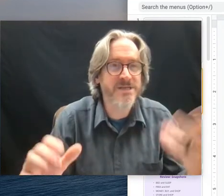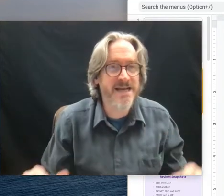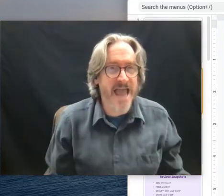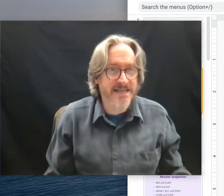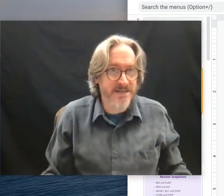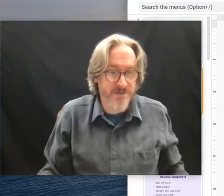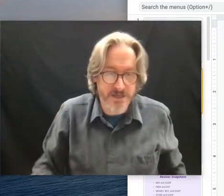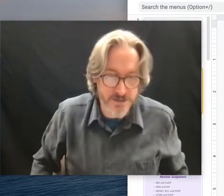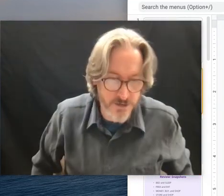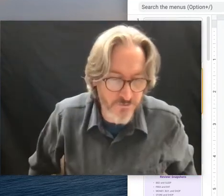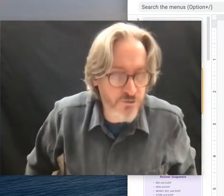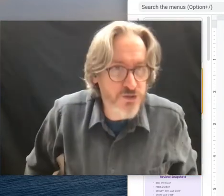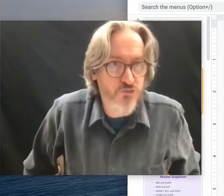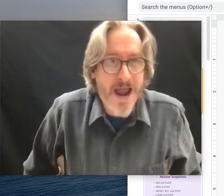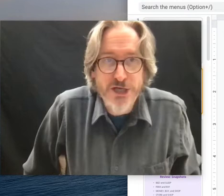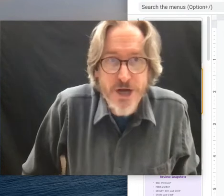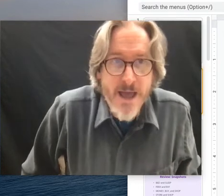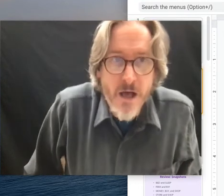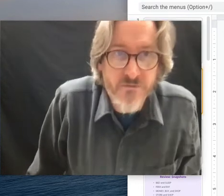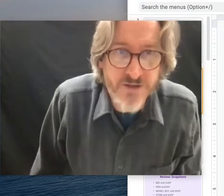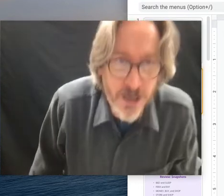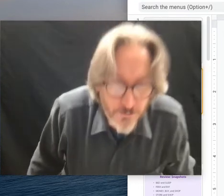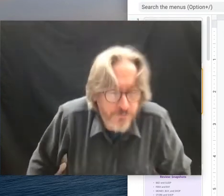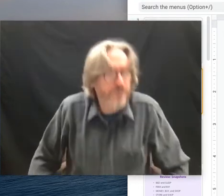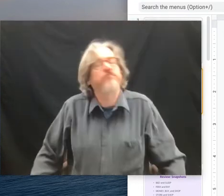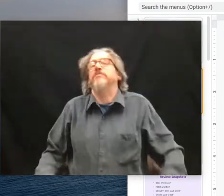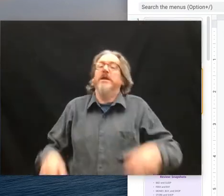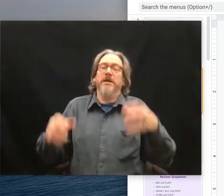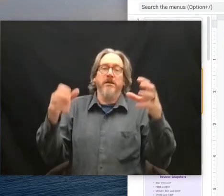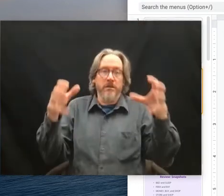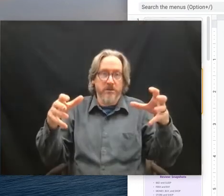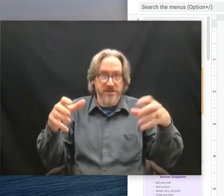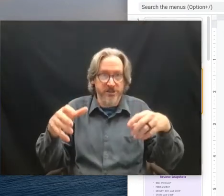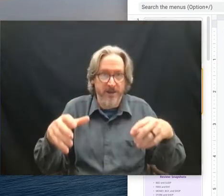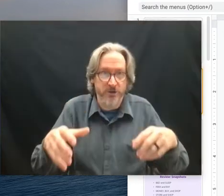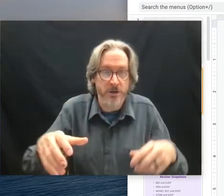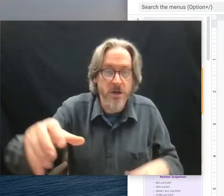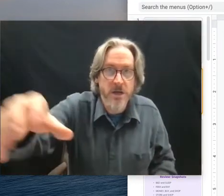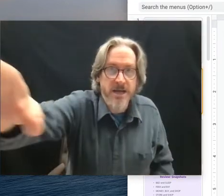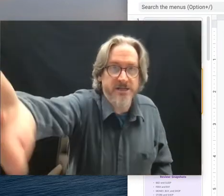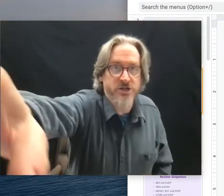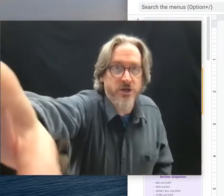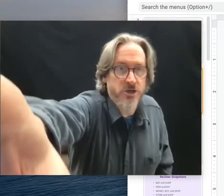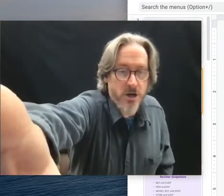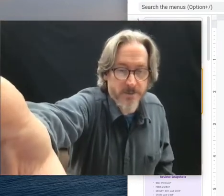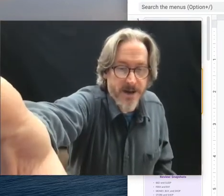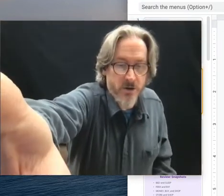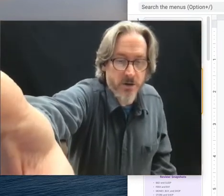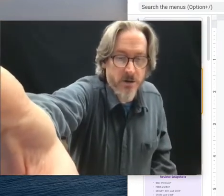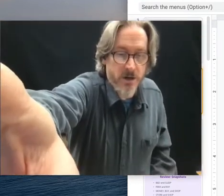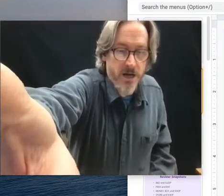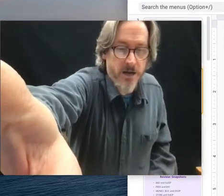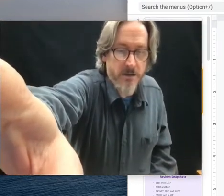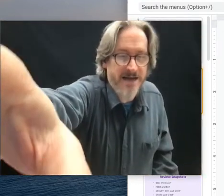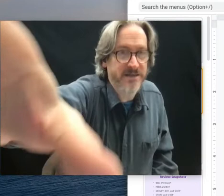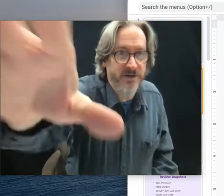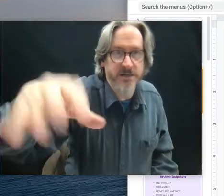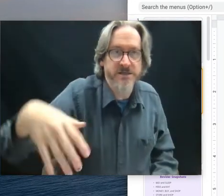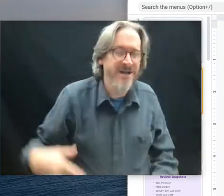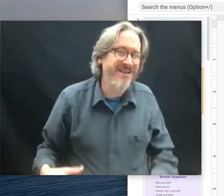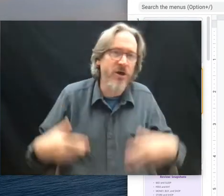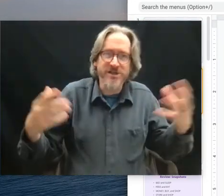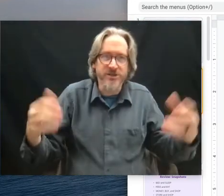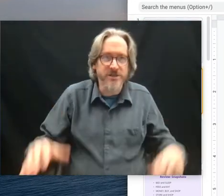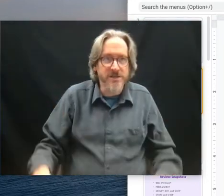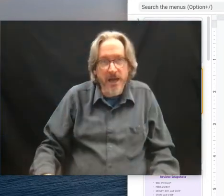So when we assign activities, the first rationale video in this chapter is going to talk about